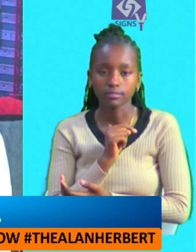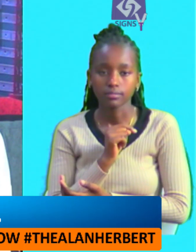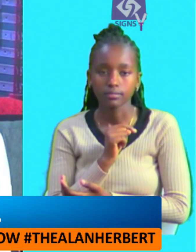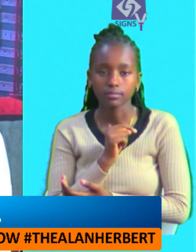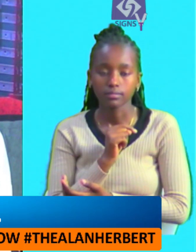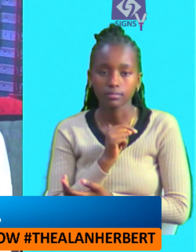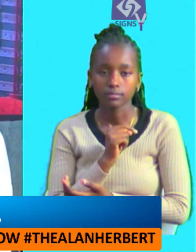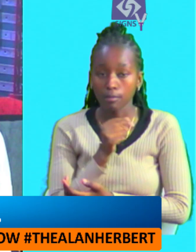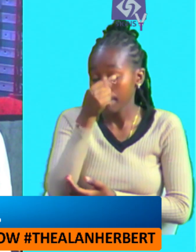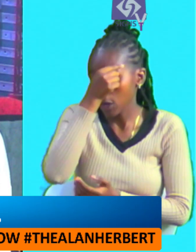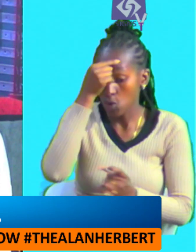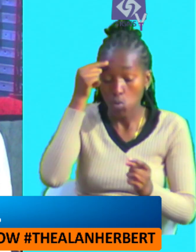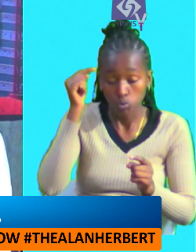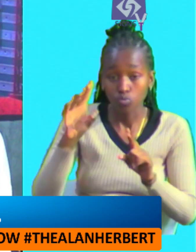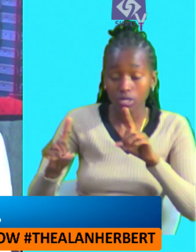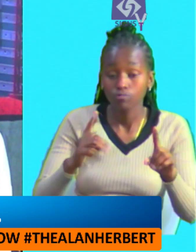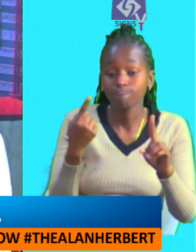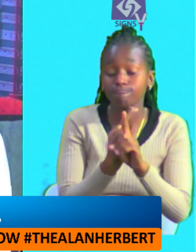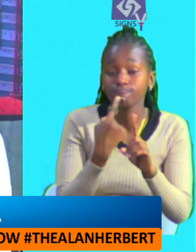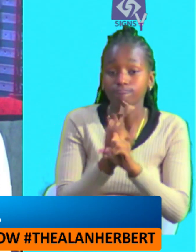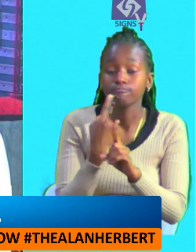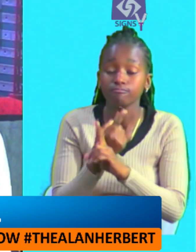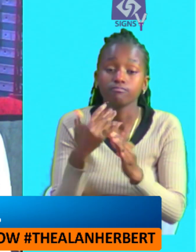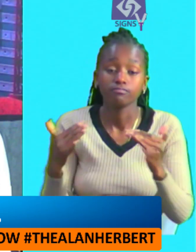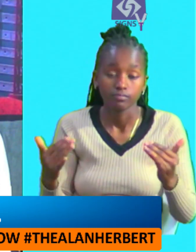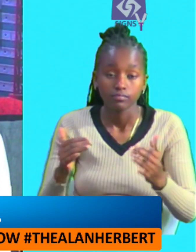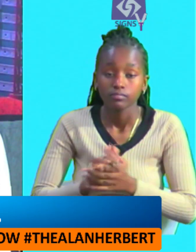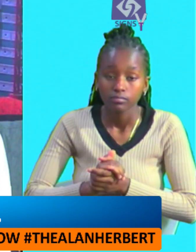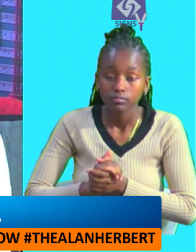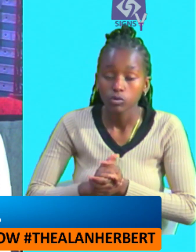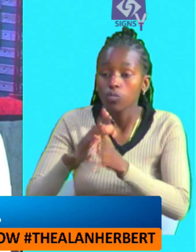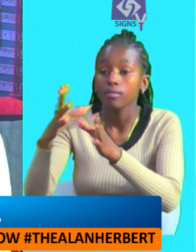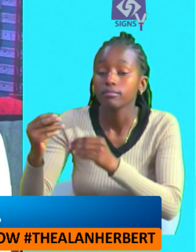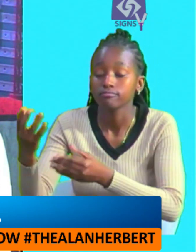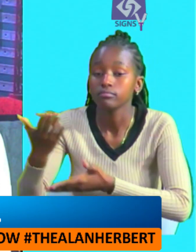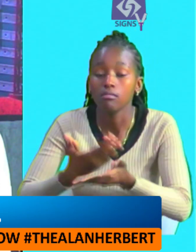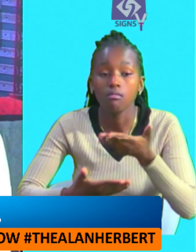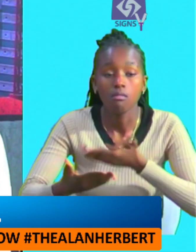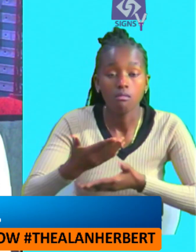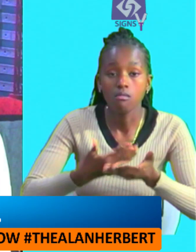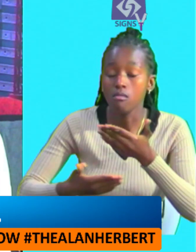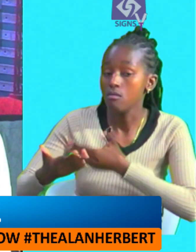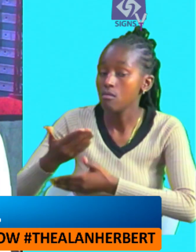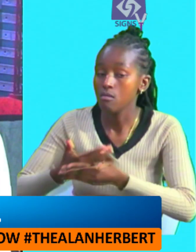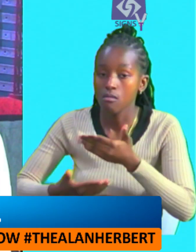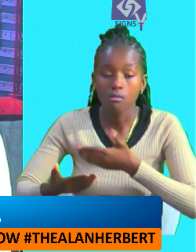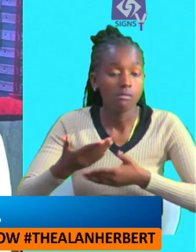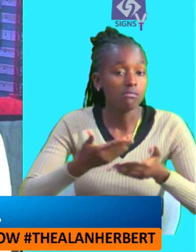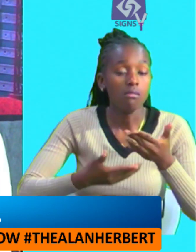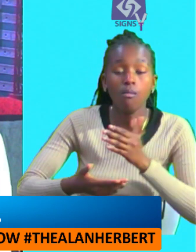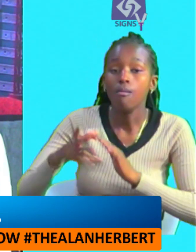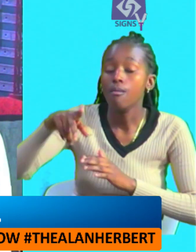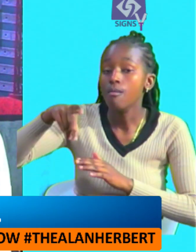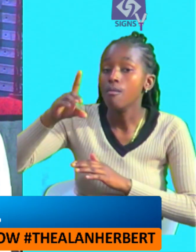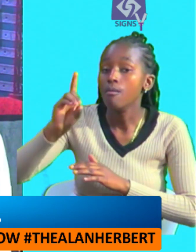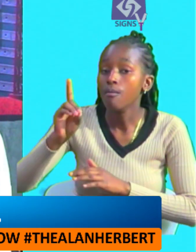feel like going, I should not be called a weirdo. I just do not want to go. Those who want to go, ni sawa, you can go and do what